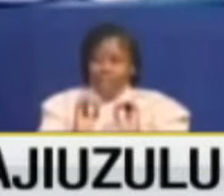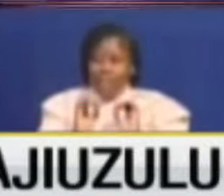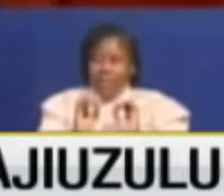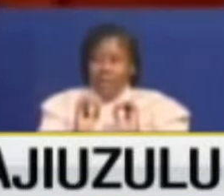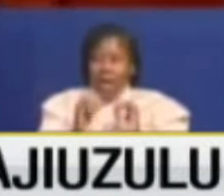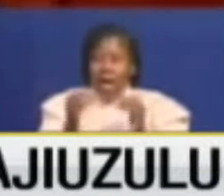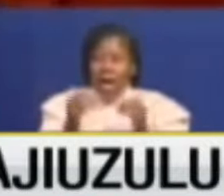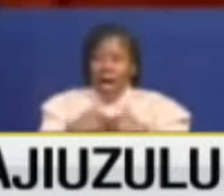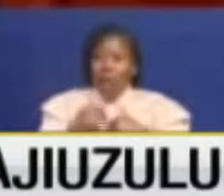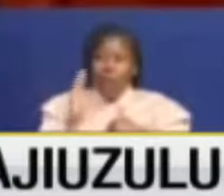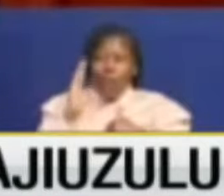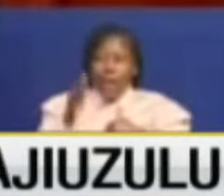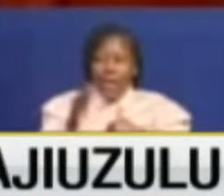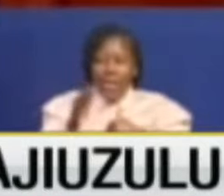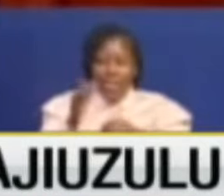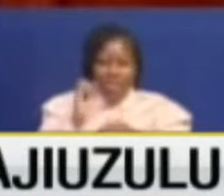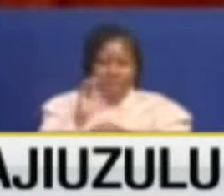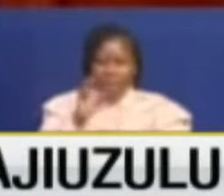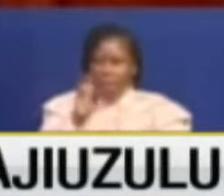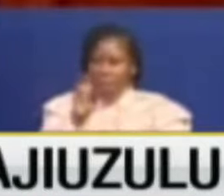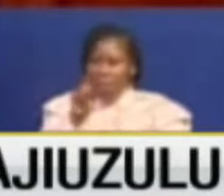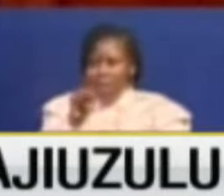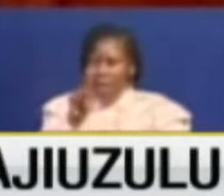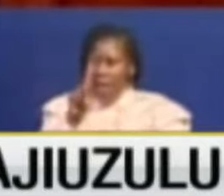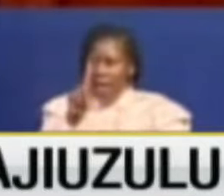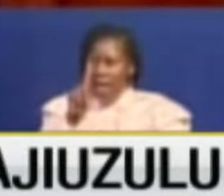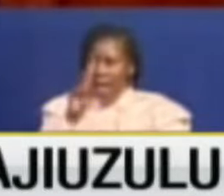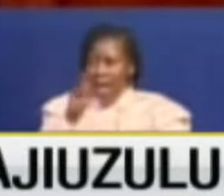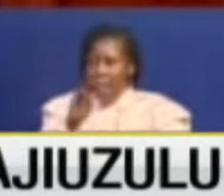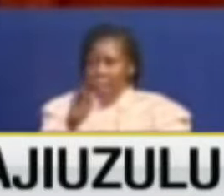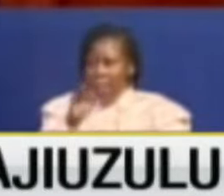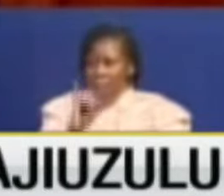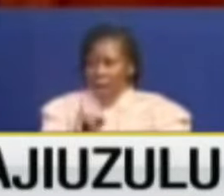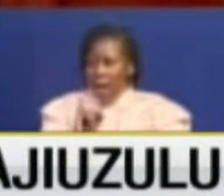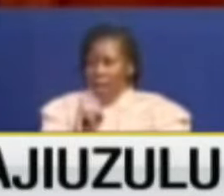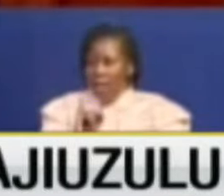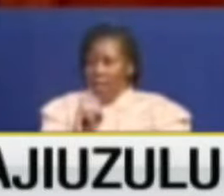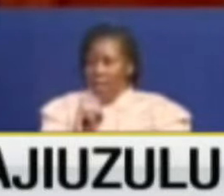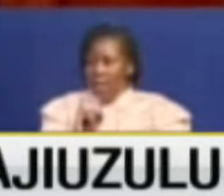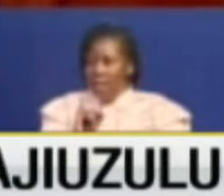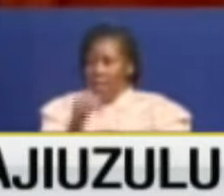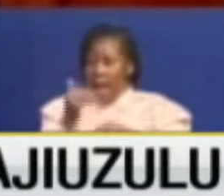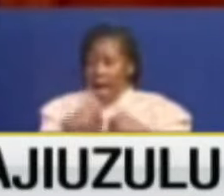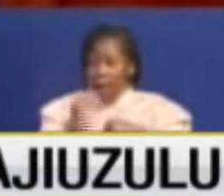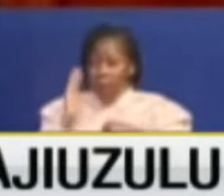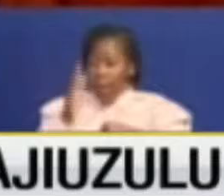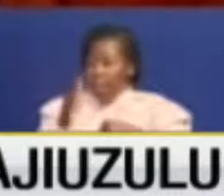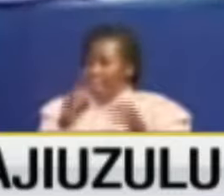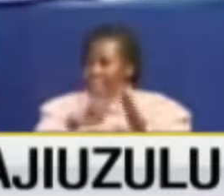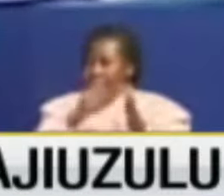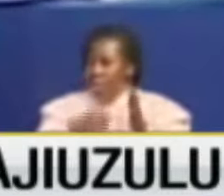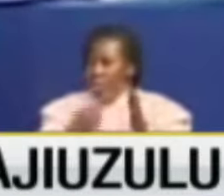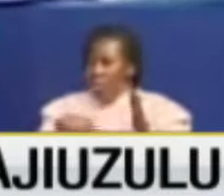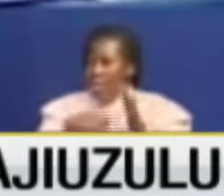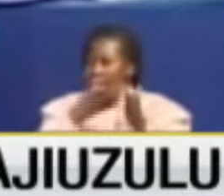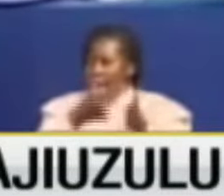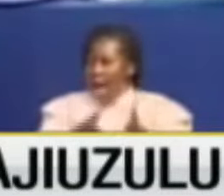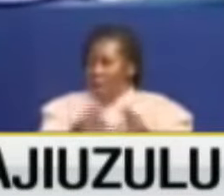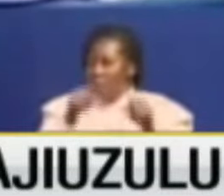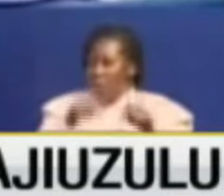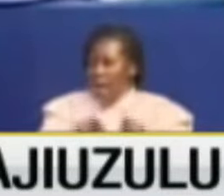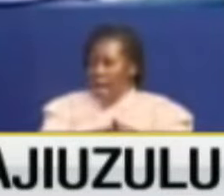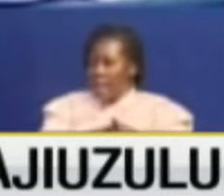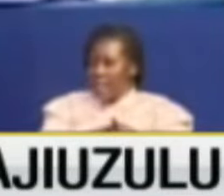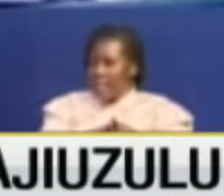clip VKM1, where you'll see those words verbatim. It means we are here today